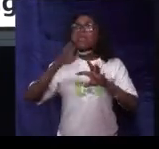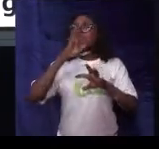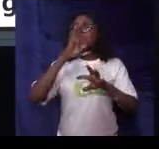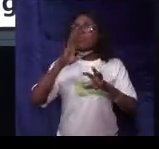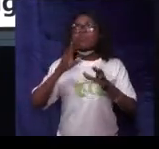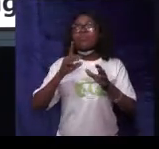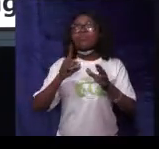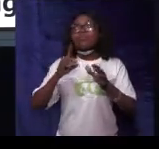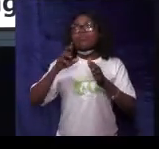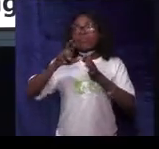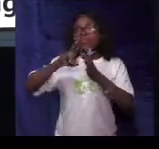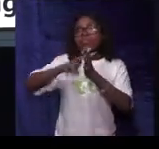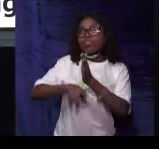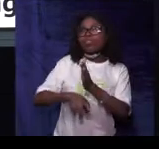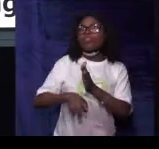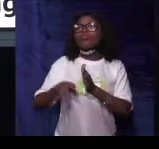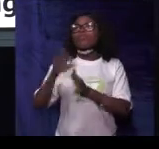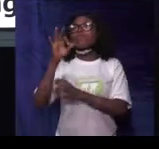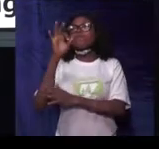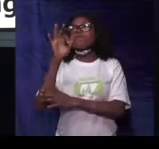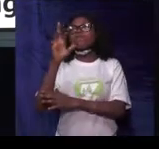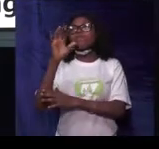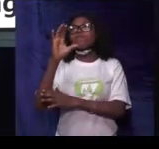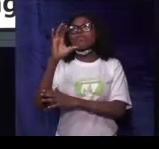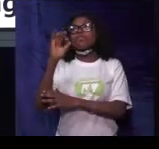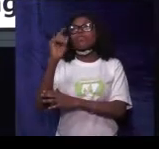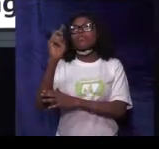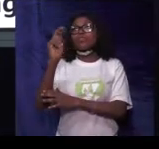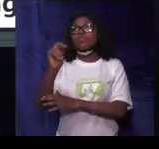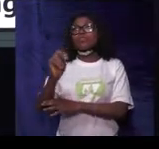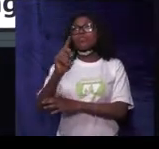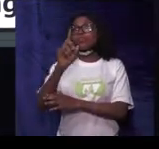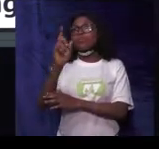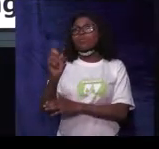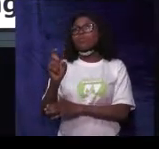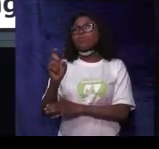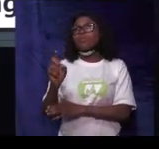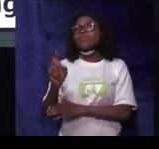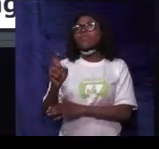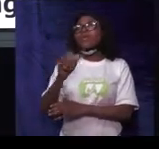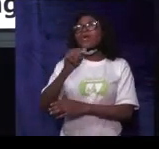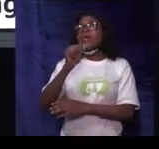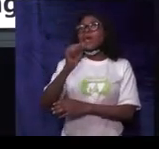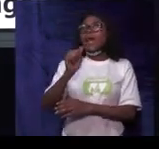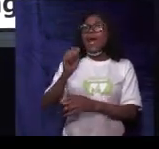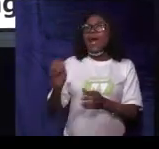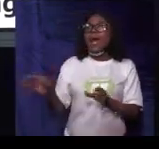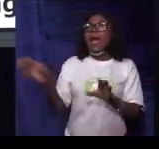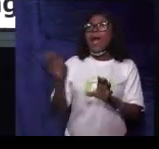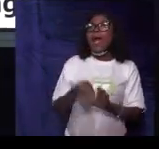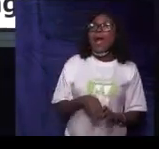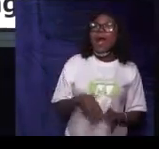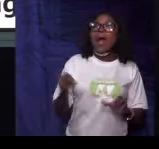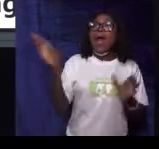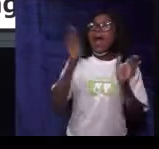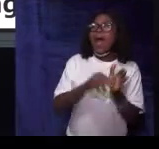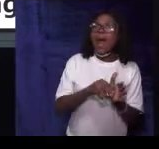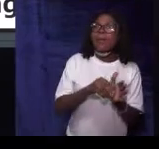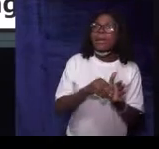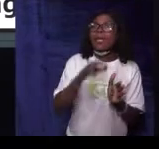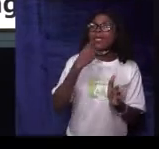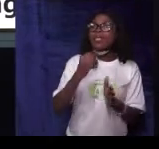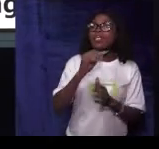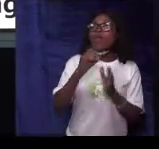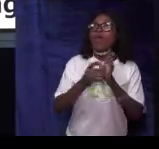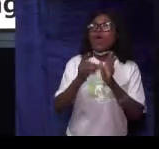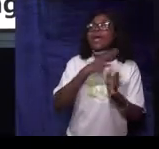of these cannot reduce friction? Which of these cannot reduce friction? A. Applying oil